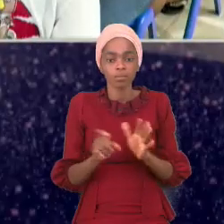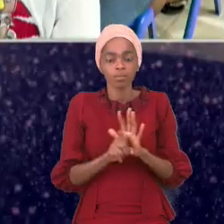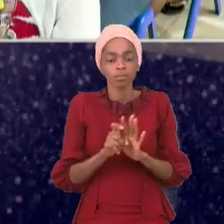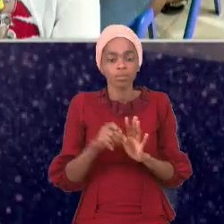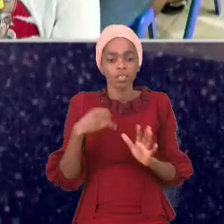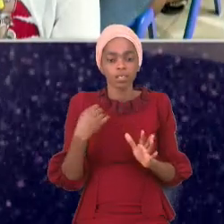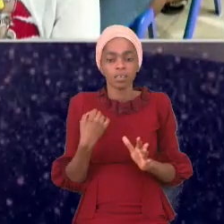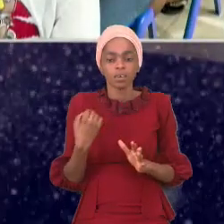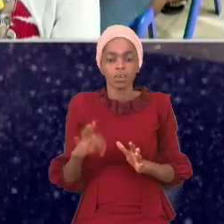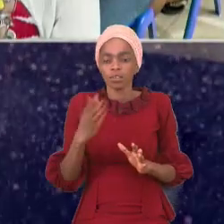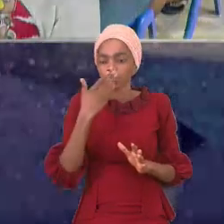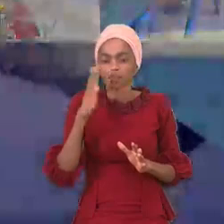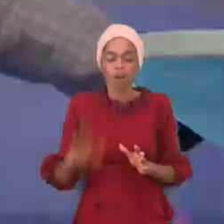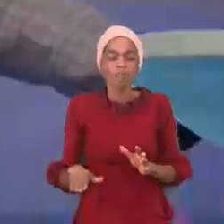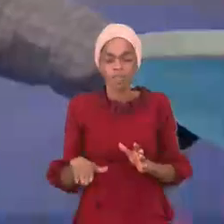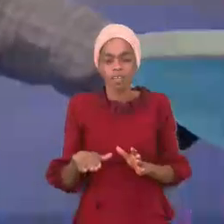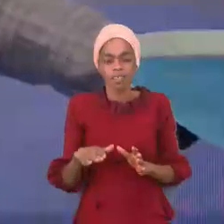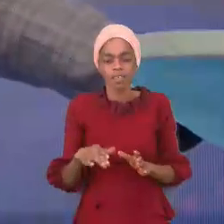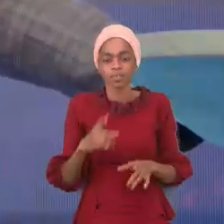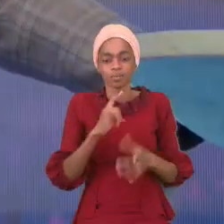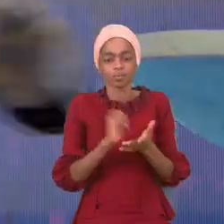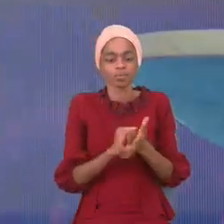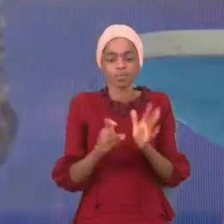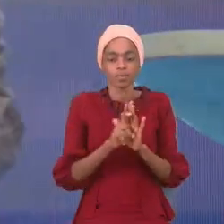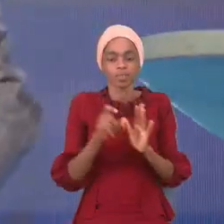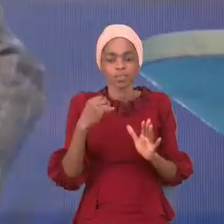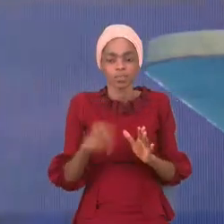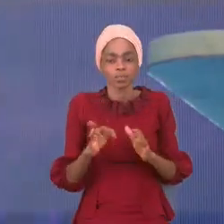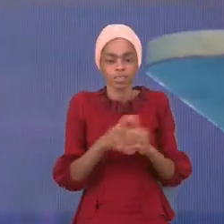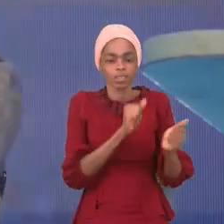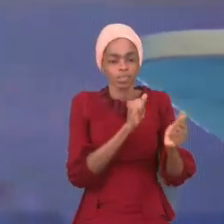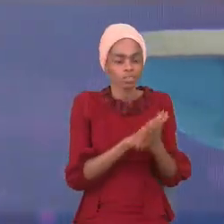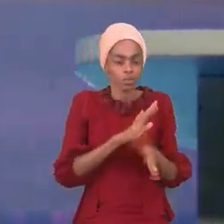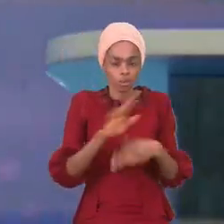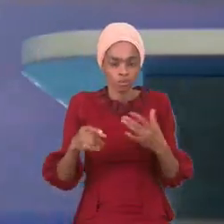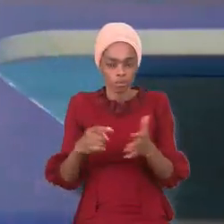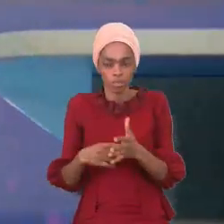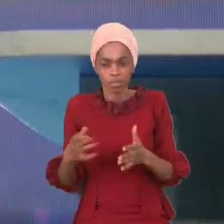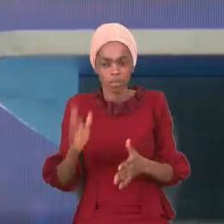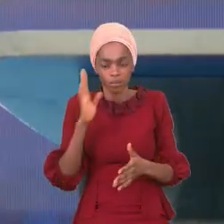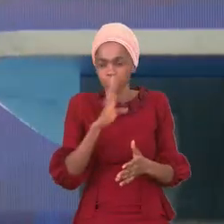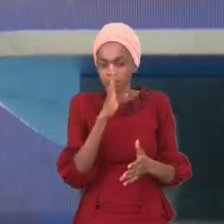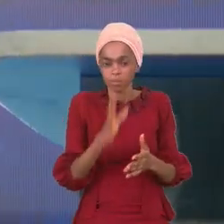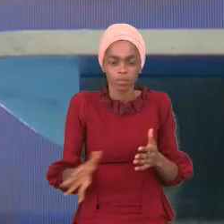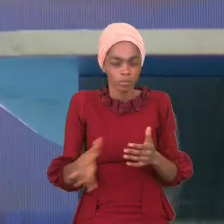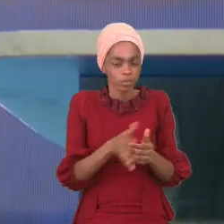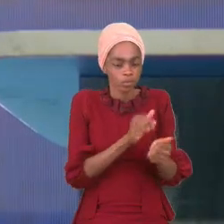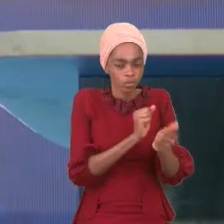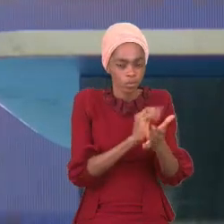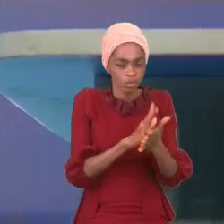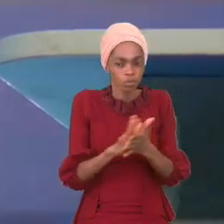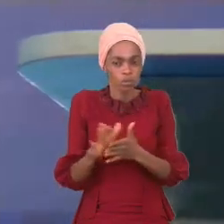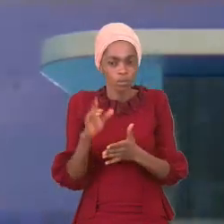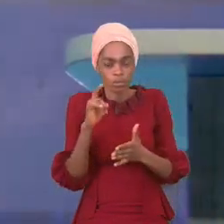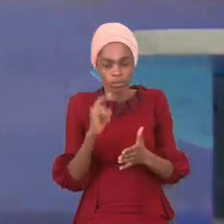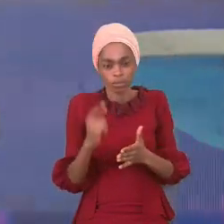the termites of desolation, those termites will be eating up a very fabric.